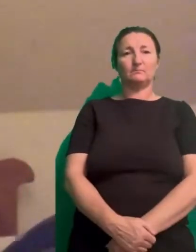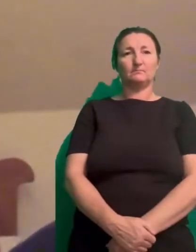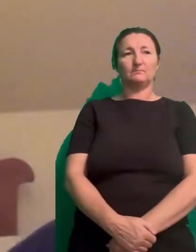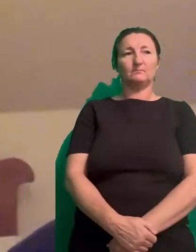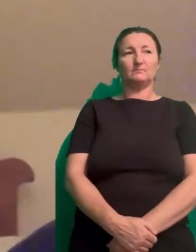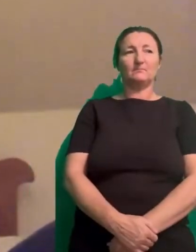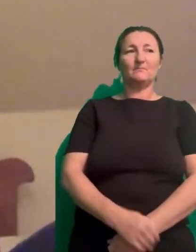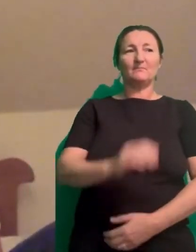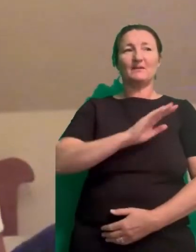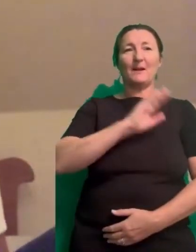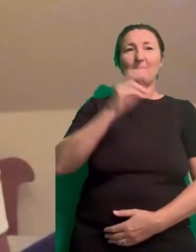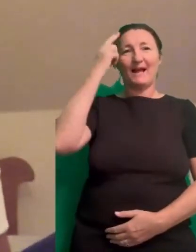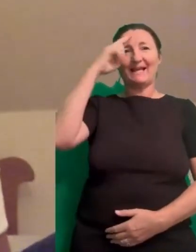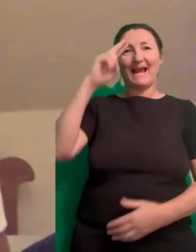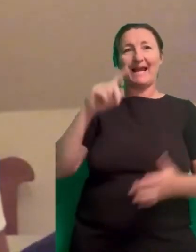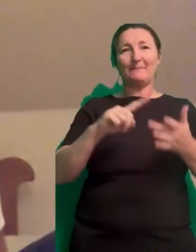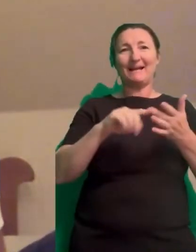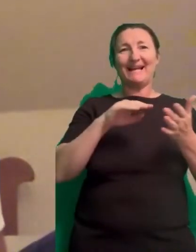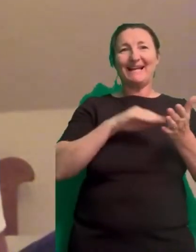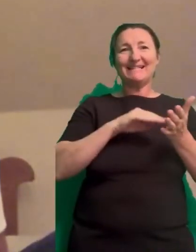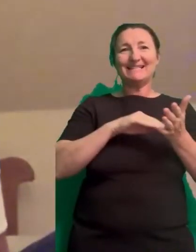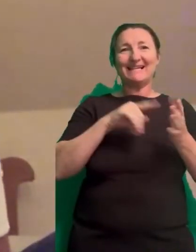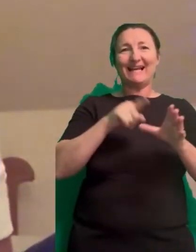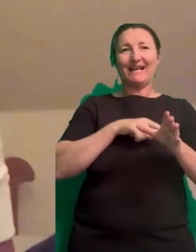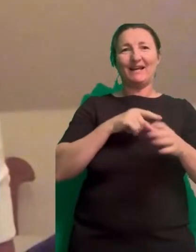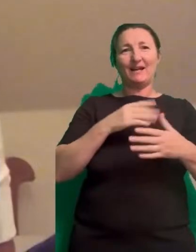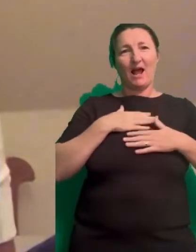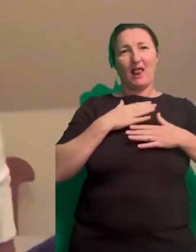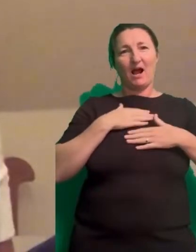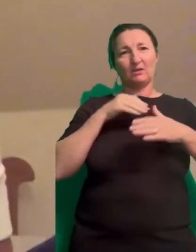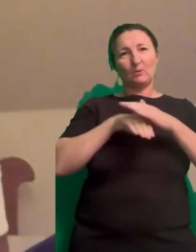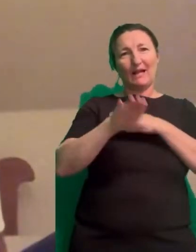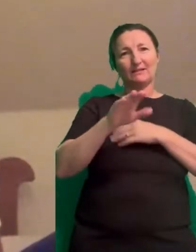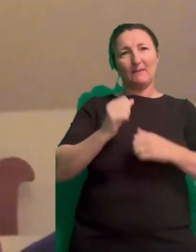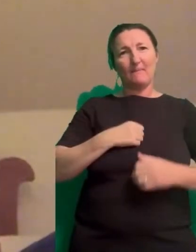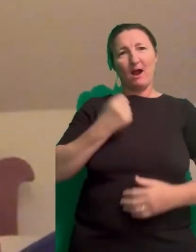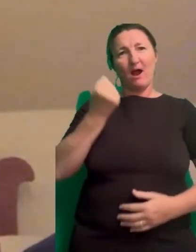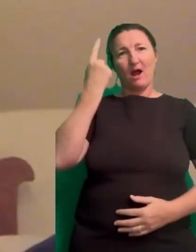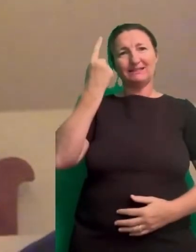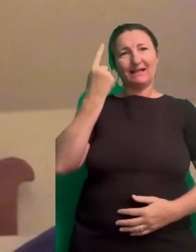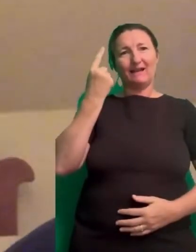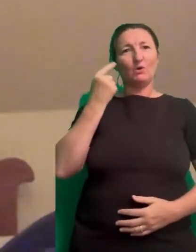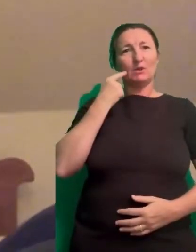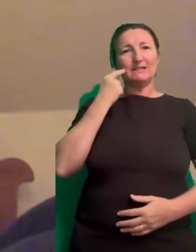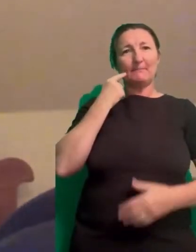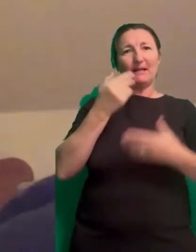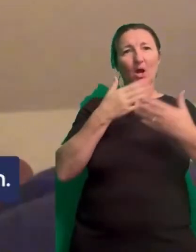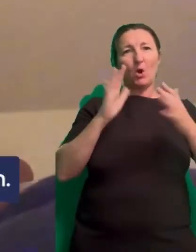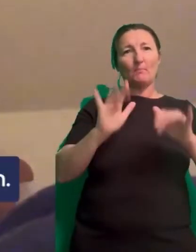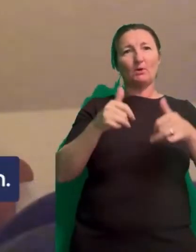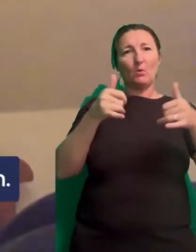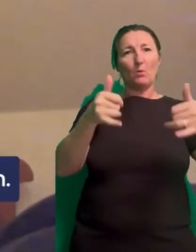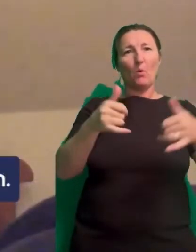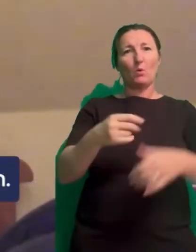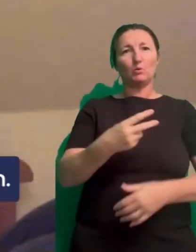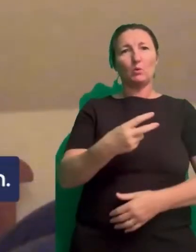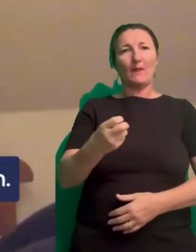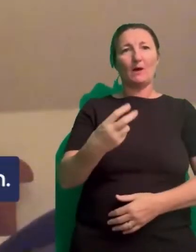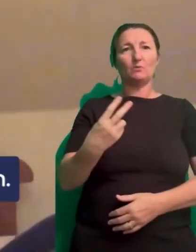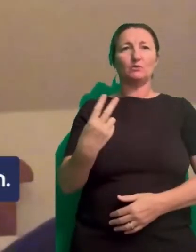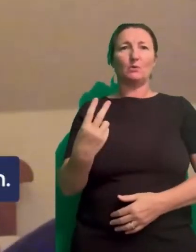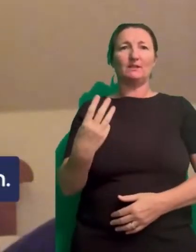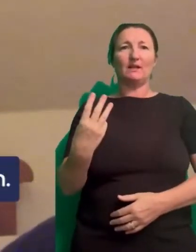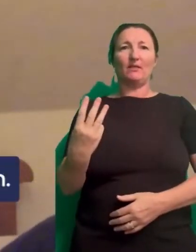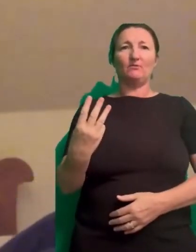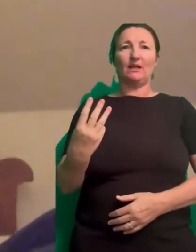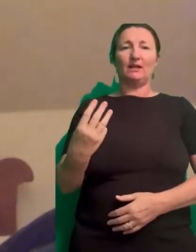Hi, I'm Izzy and I'd like to enter one of my ideas for the Simply Open Awards 2023. So just to tell you very